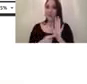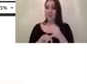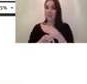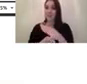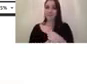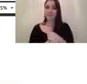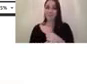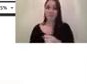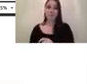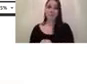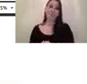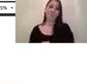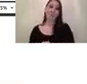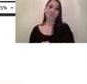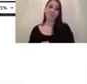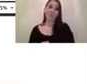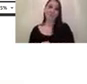if the